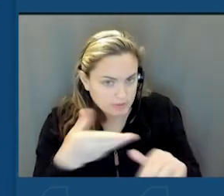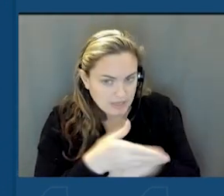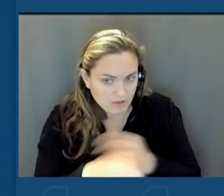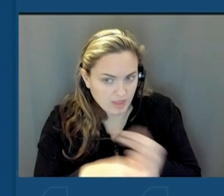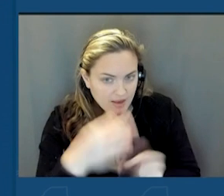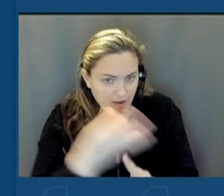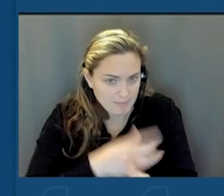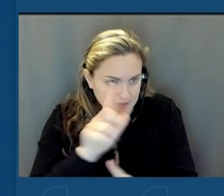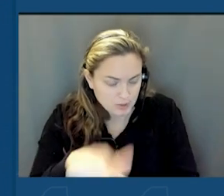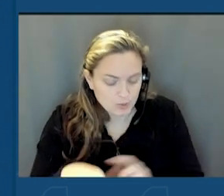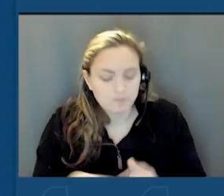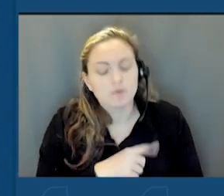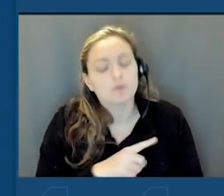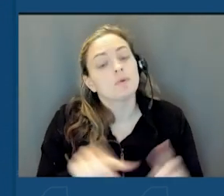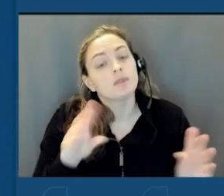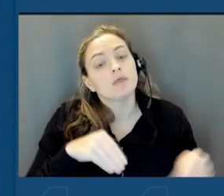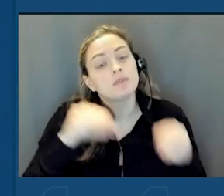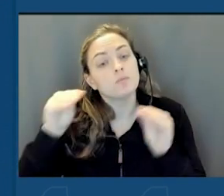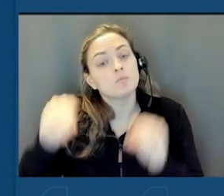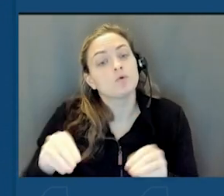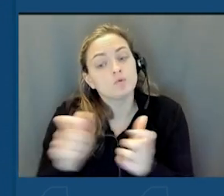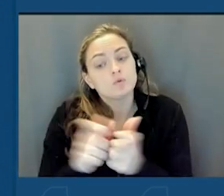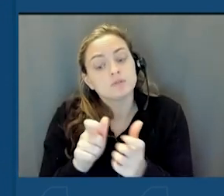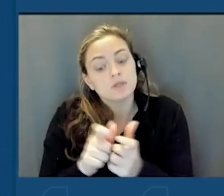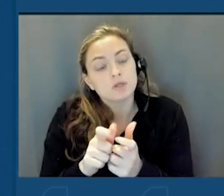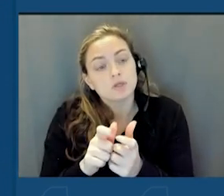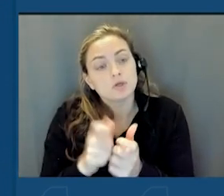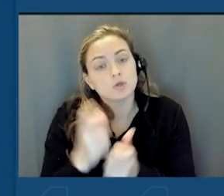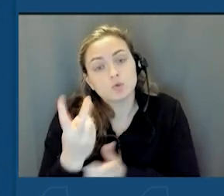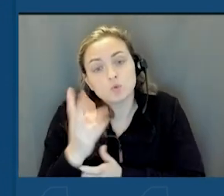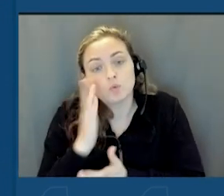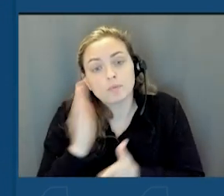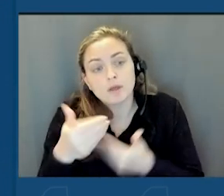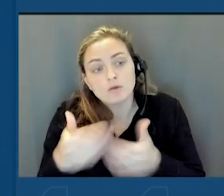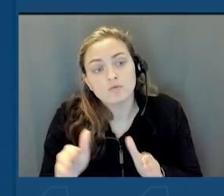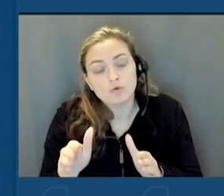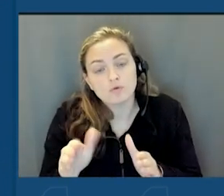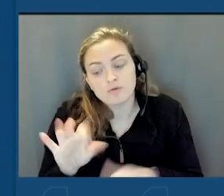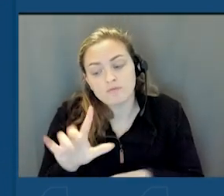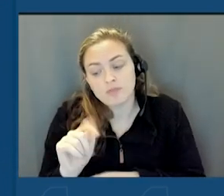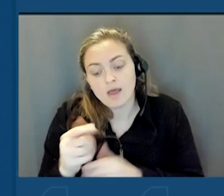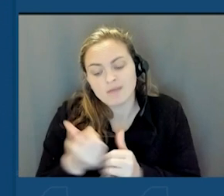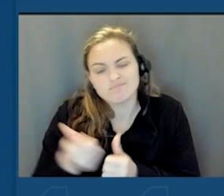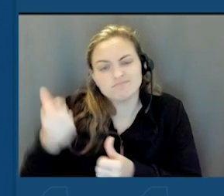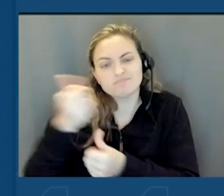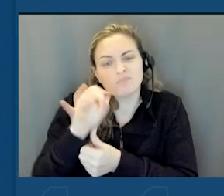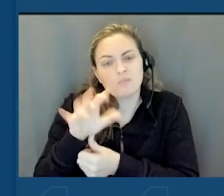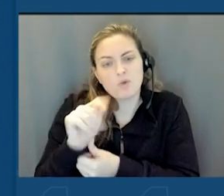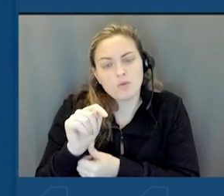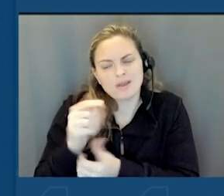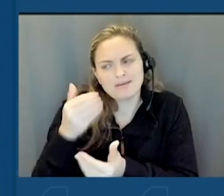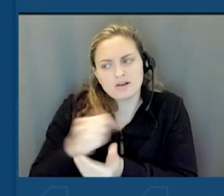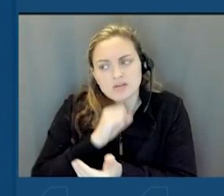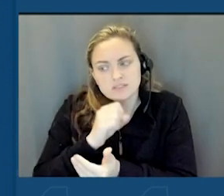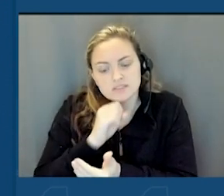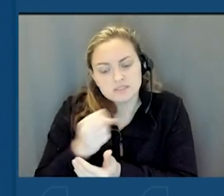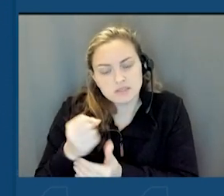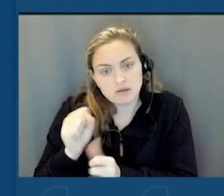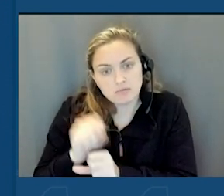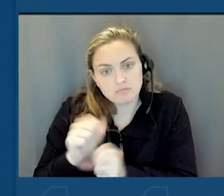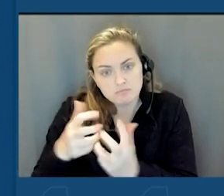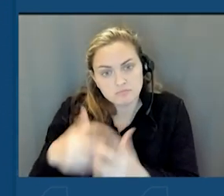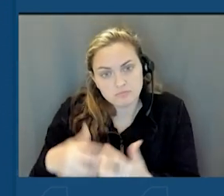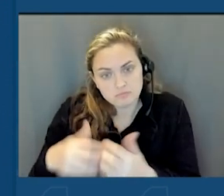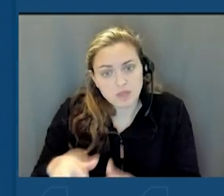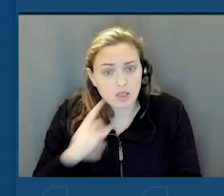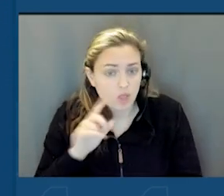later. And they moved into a little 2-bedroom flat above an apartment right near the steel plant where my dad worked. And they thought